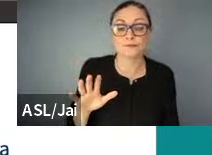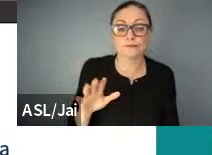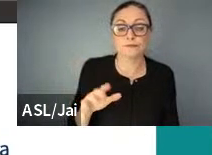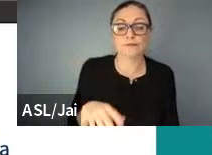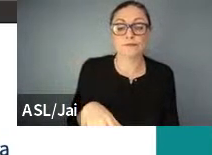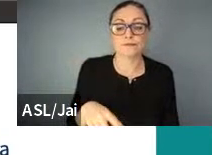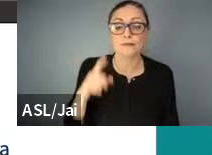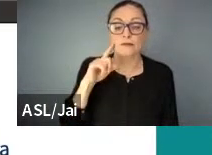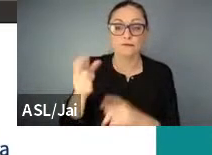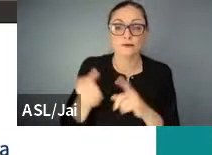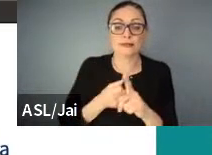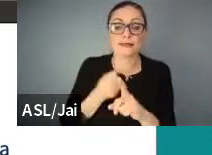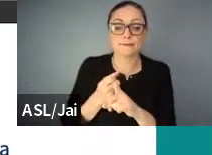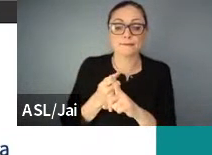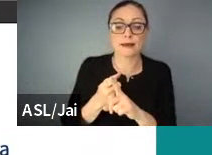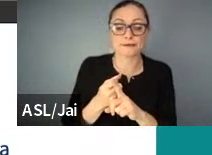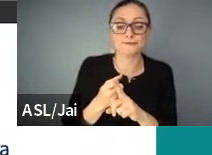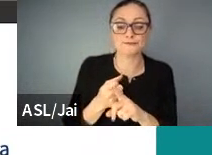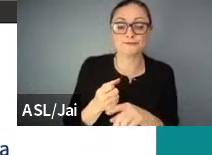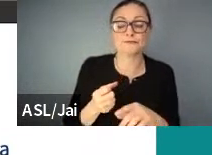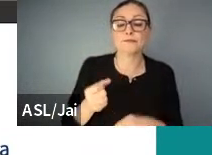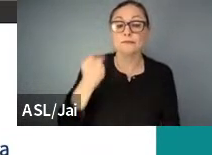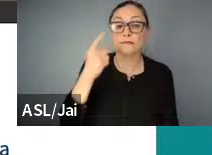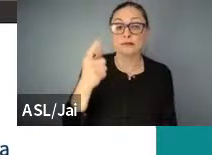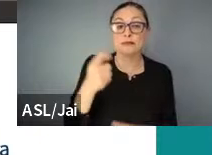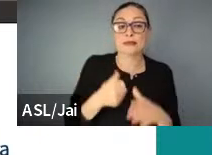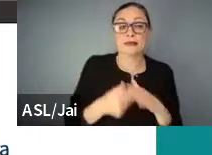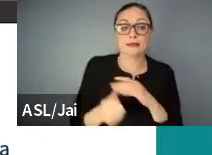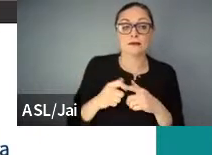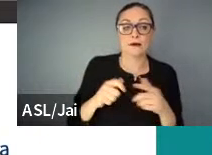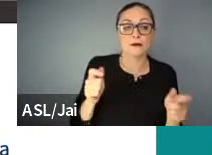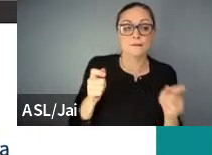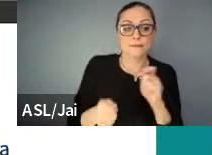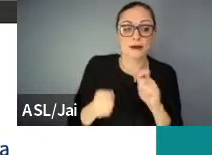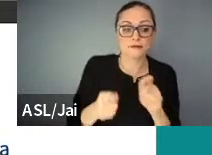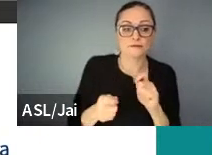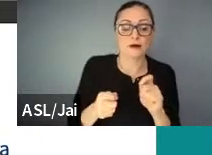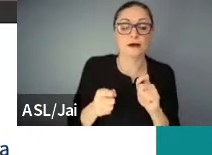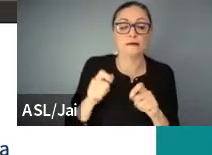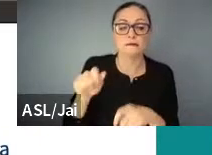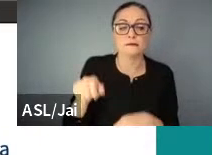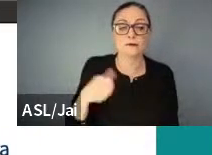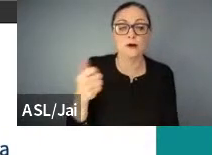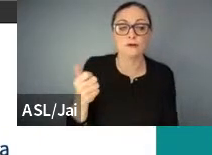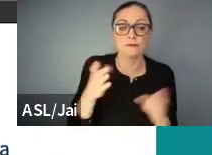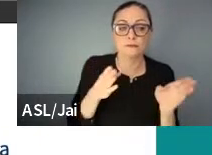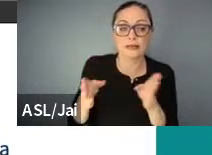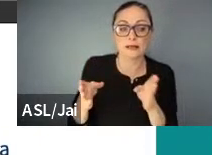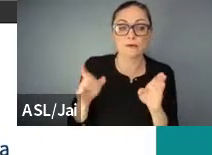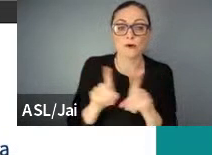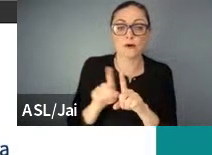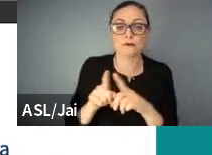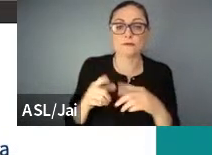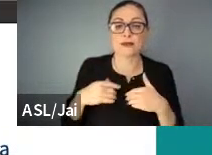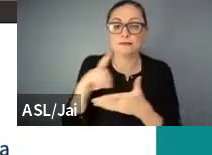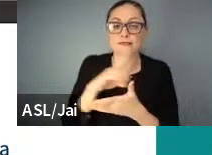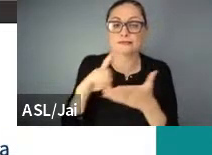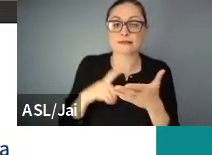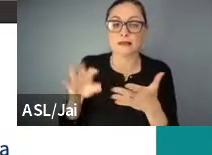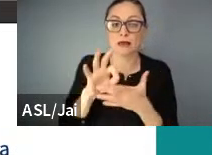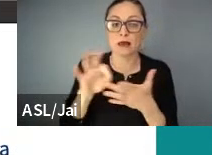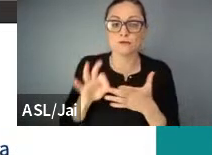the impacts being studied. Within our modified locally preferred alternative, we also have design options that are being